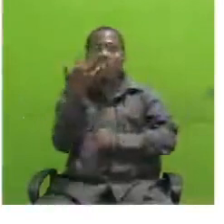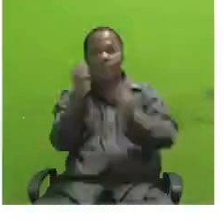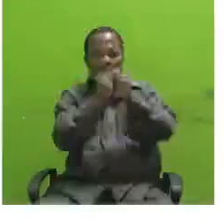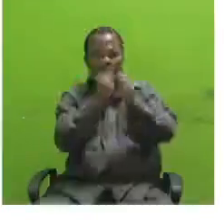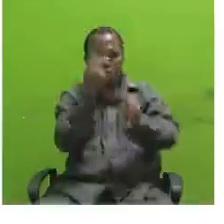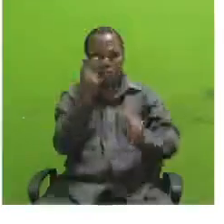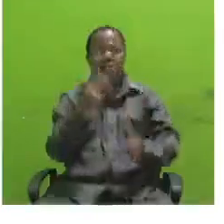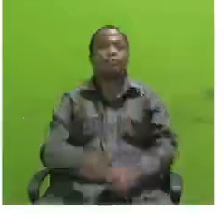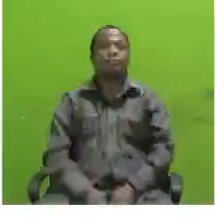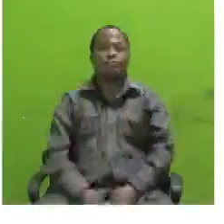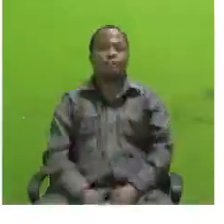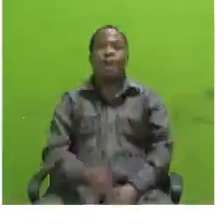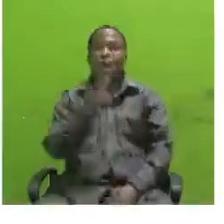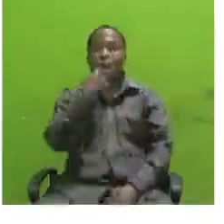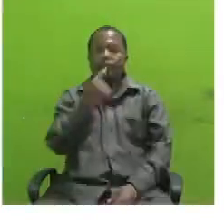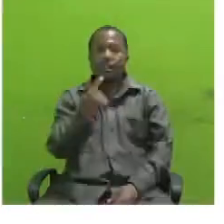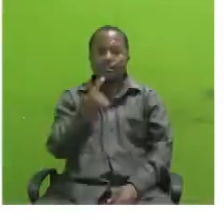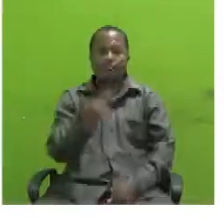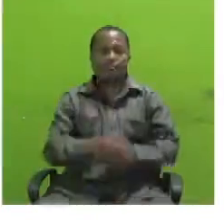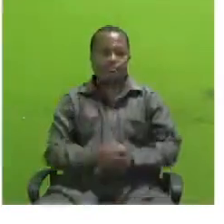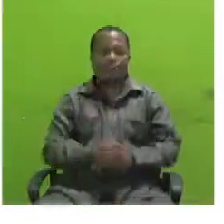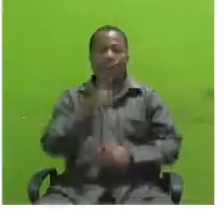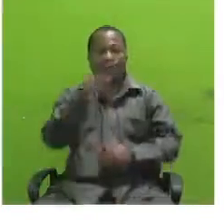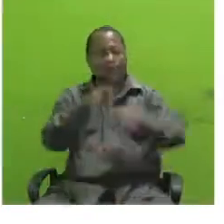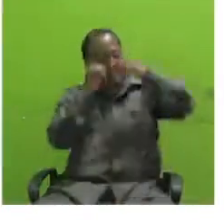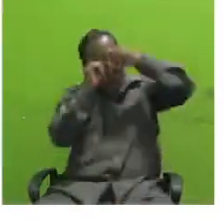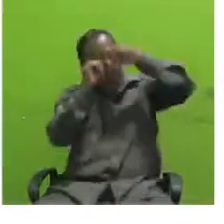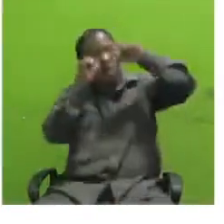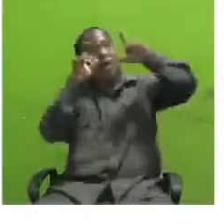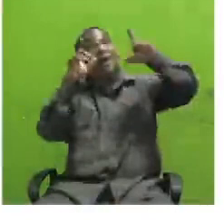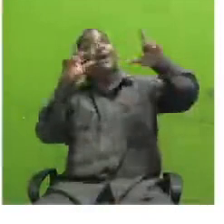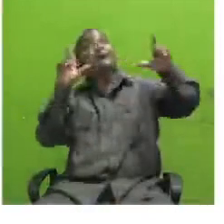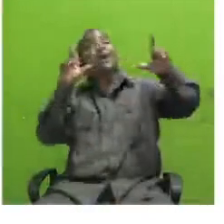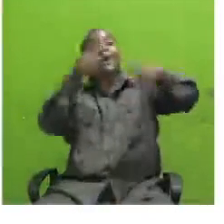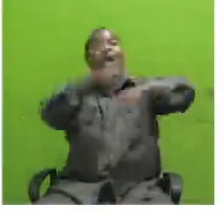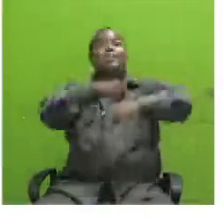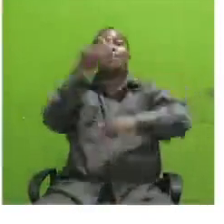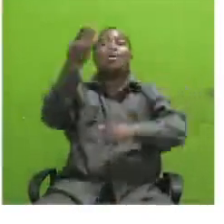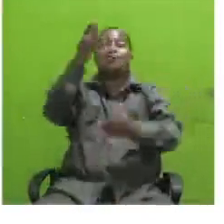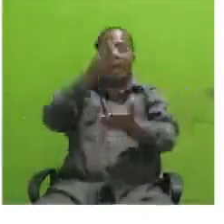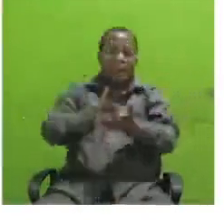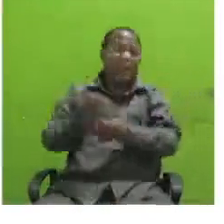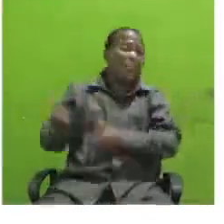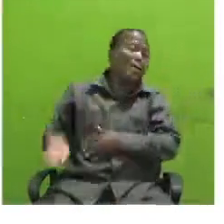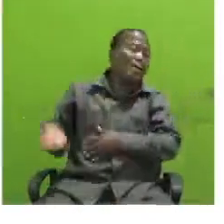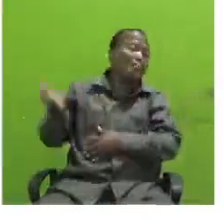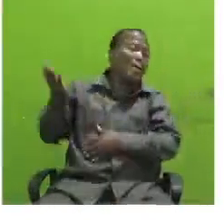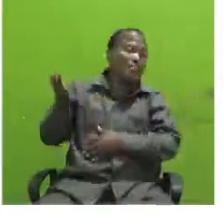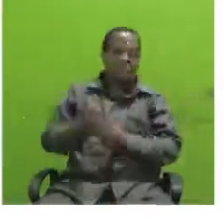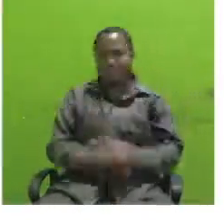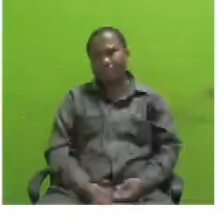12. Let us have a message now. I wake up at 5 o'clock in the morning or